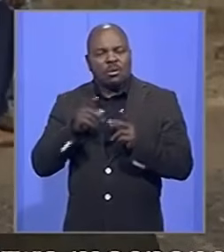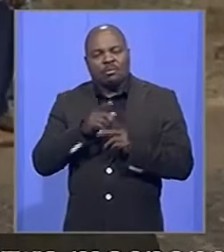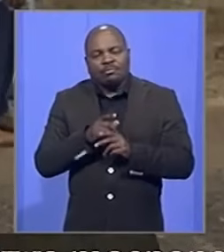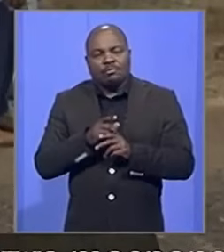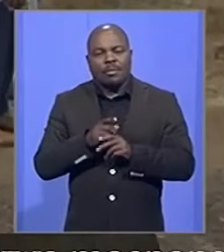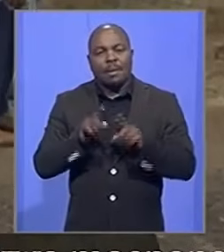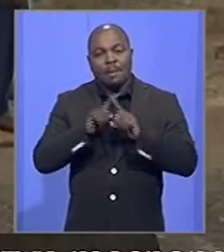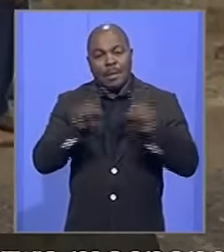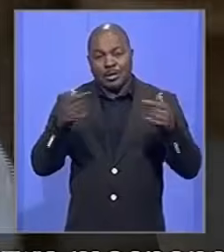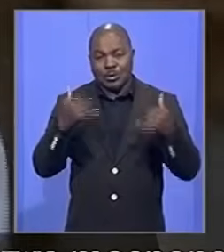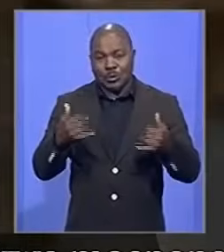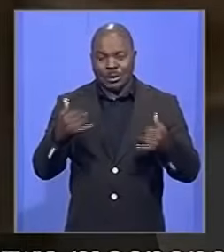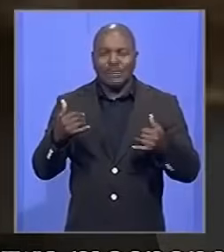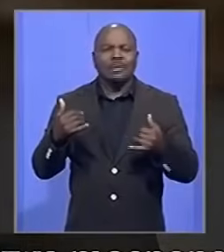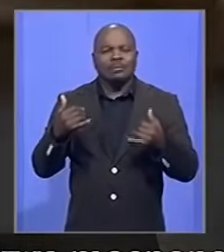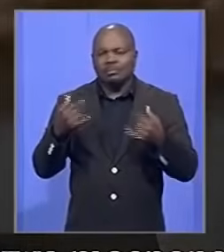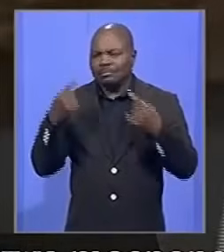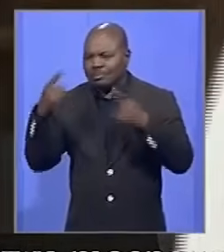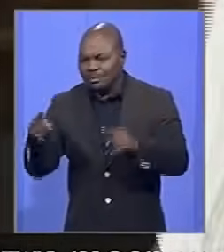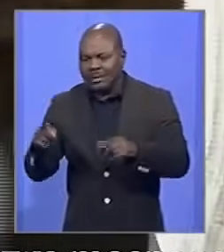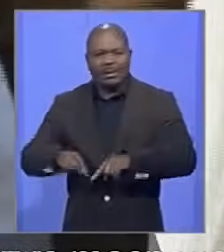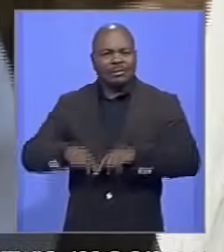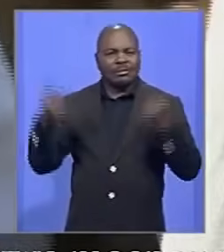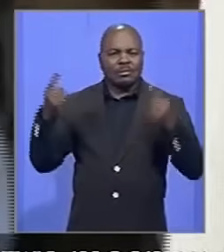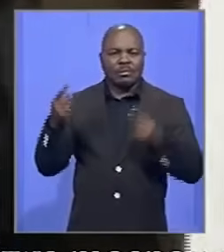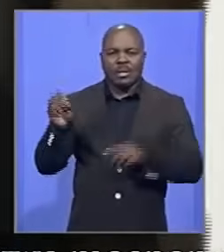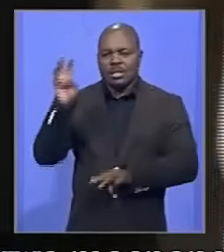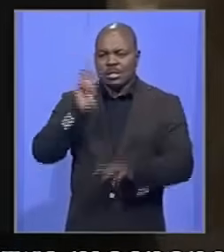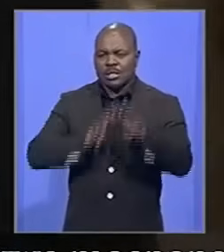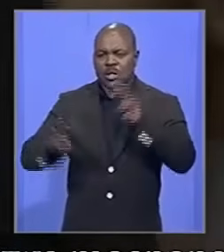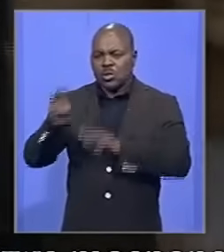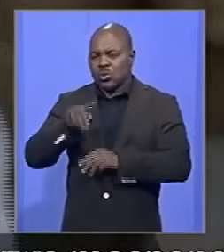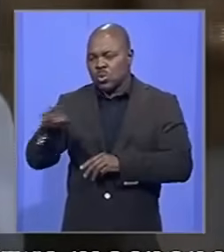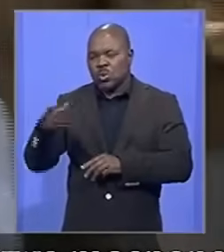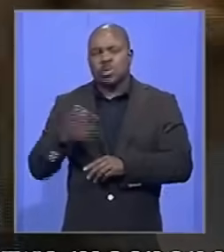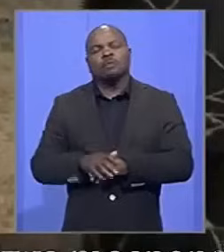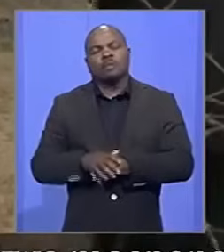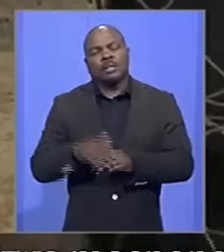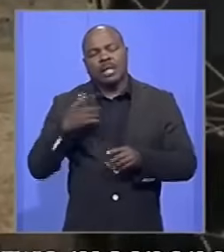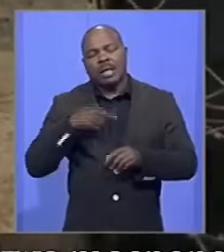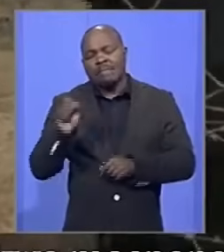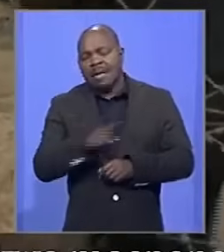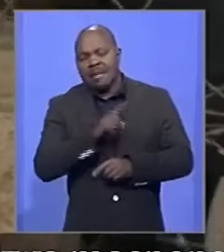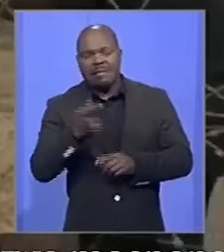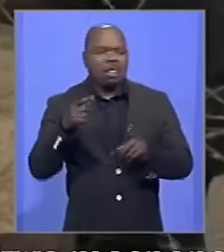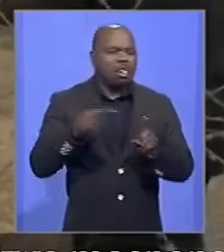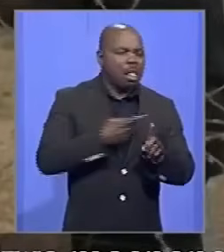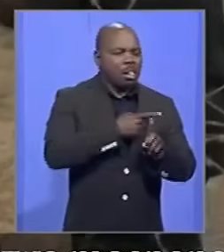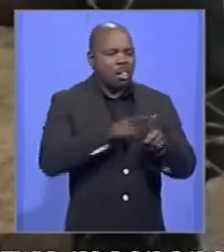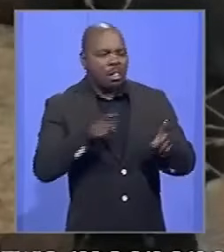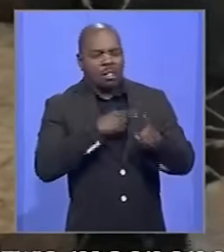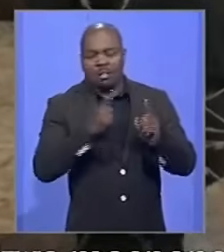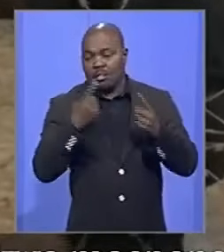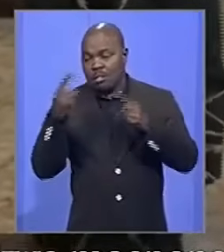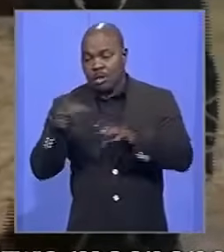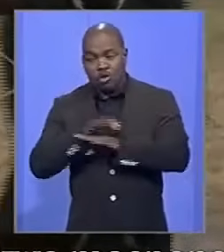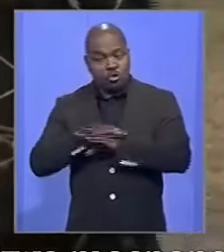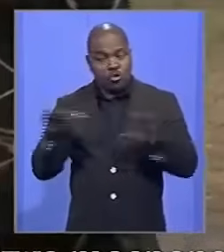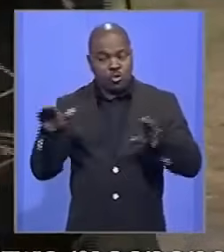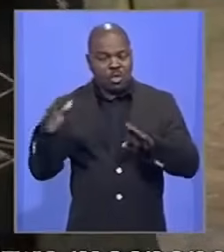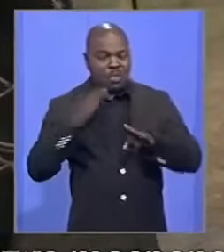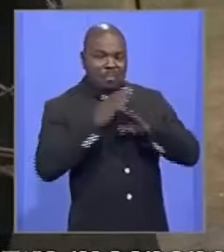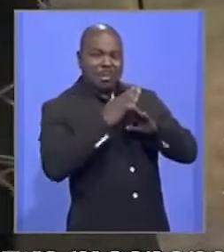gompieno dilo di ne di fetogile. Go tsotse basireletsi ba moepo metsotso e le mmalwa pele ga gore ba ba letlelele gore ba dire